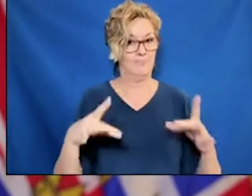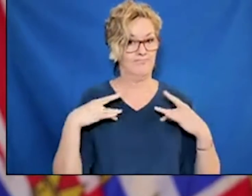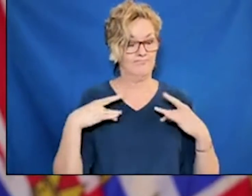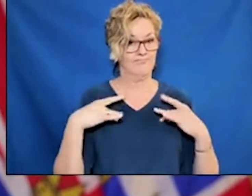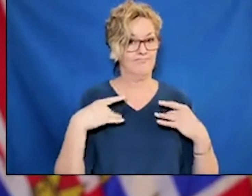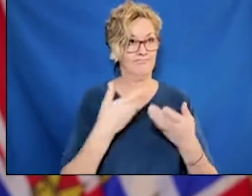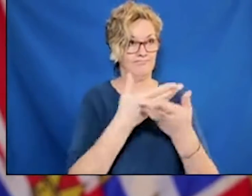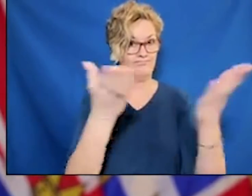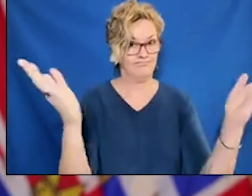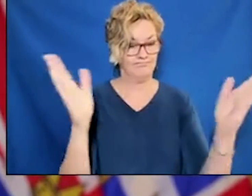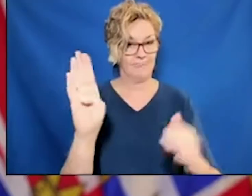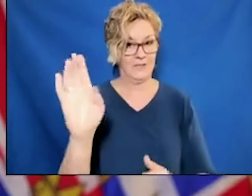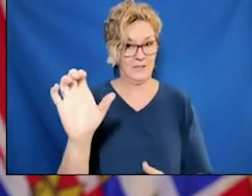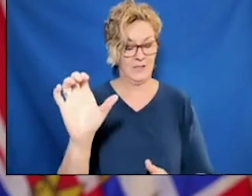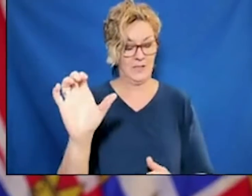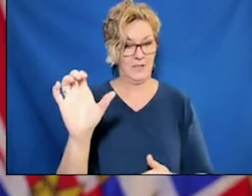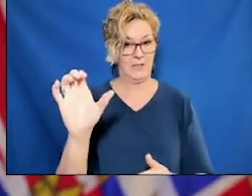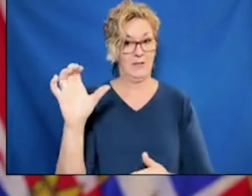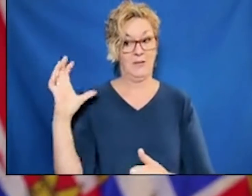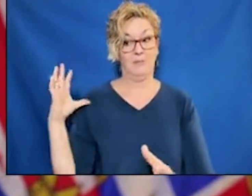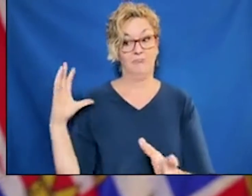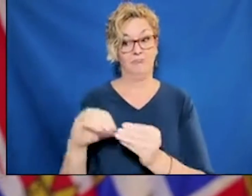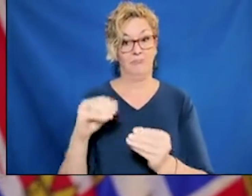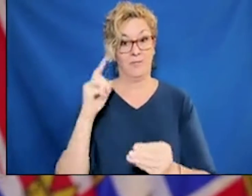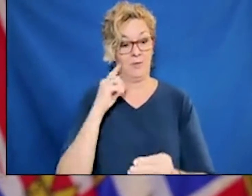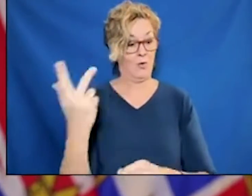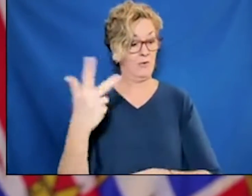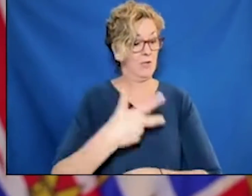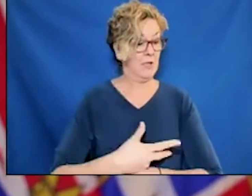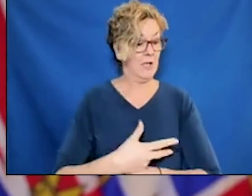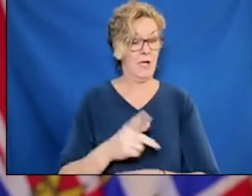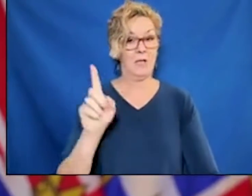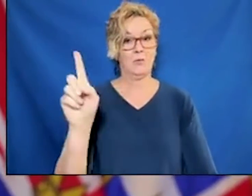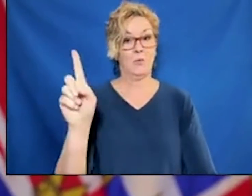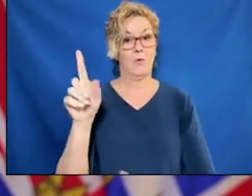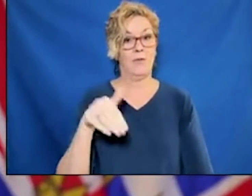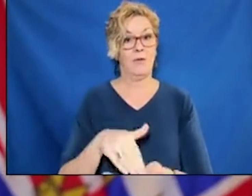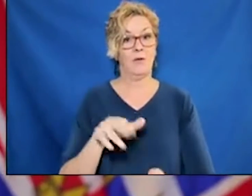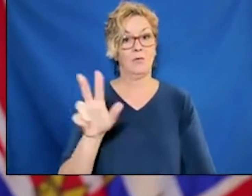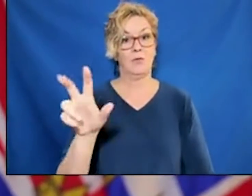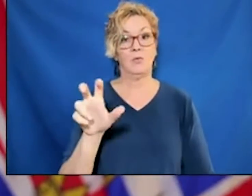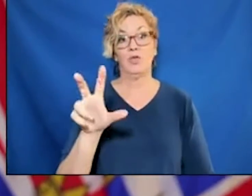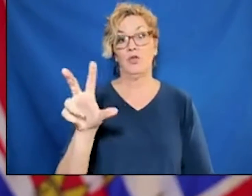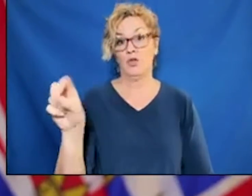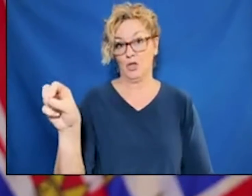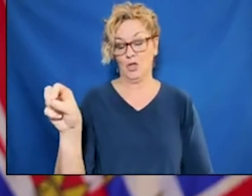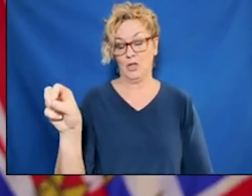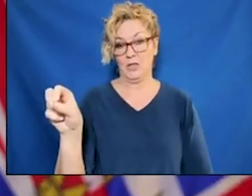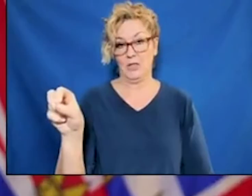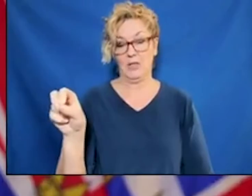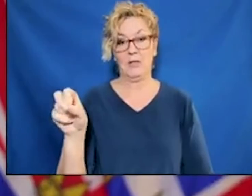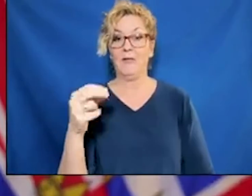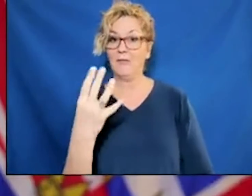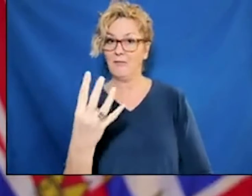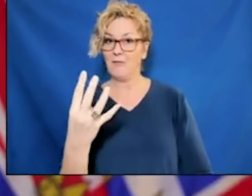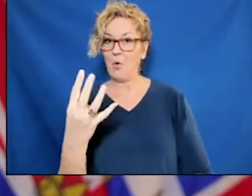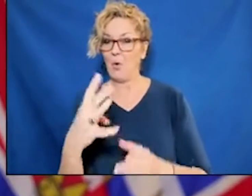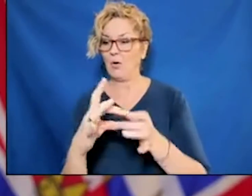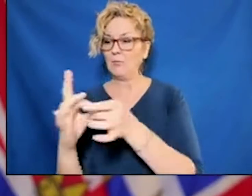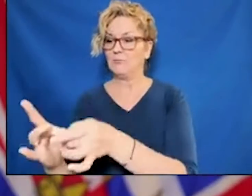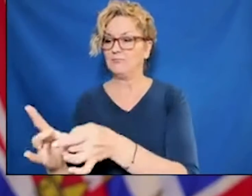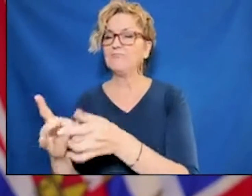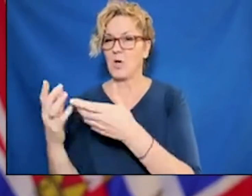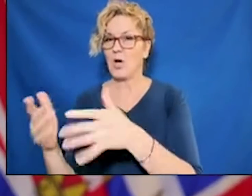COVID-19. That brings us to 1,330 new cases, 4 of whom were epidemiologically